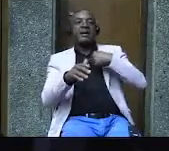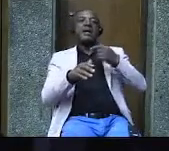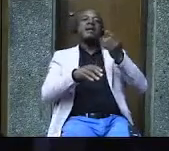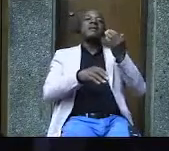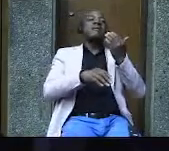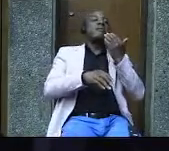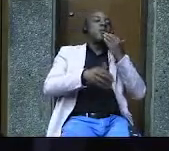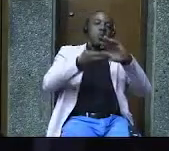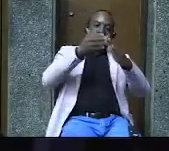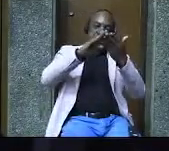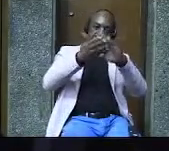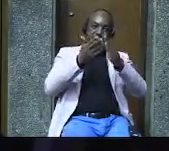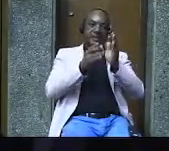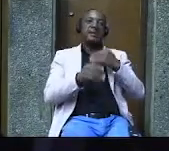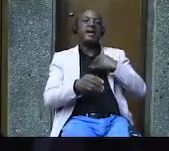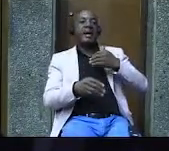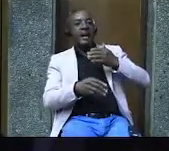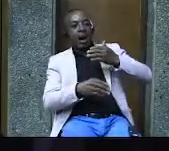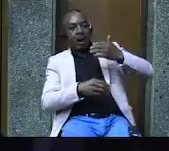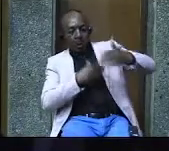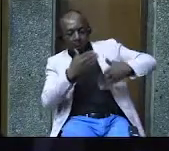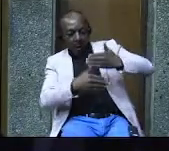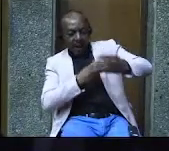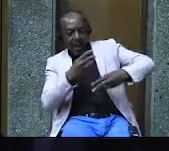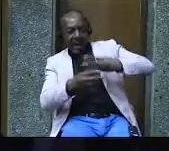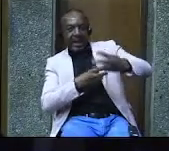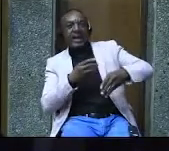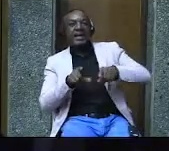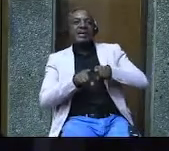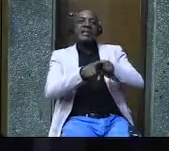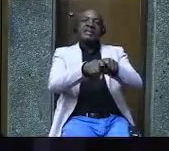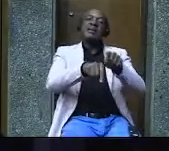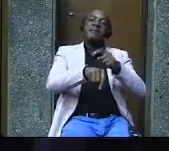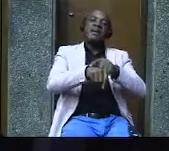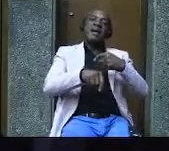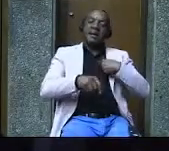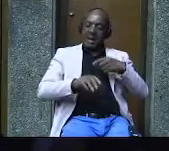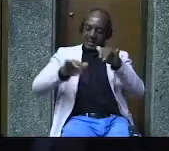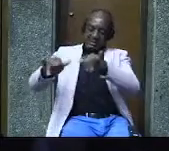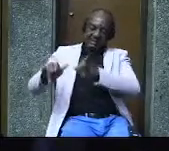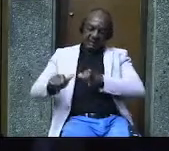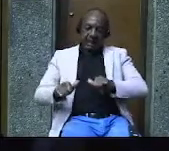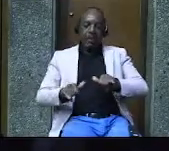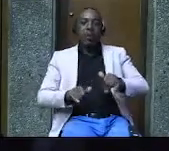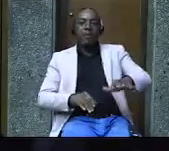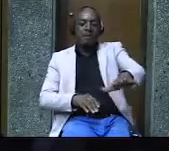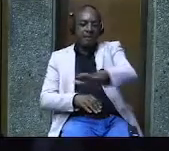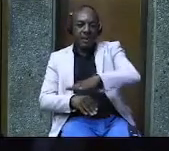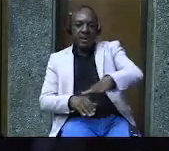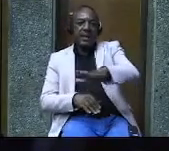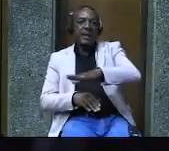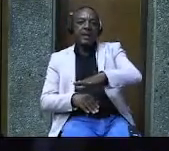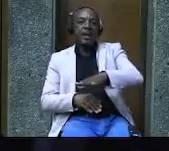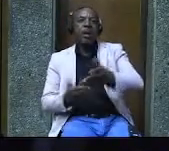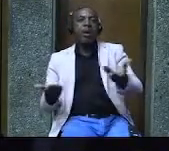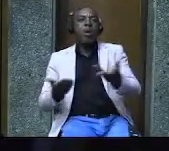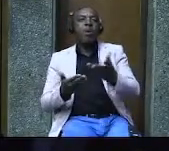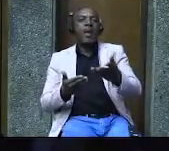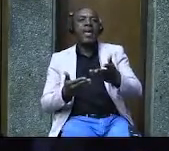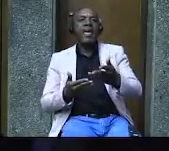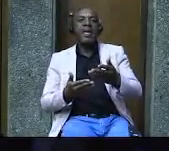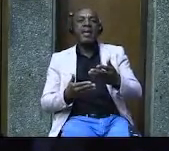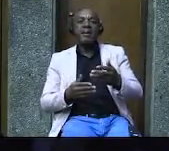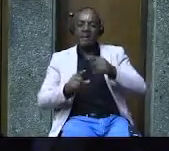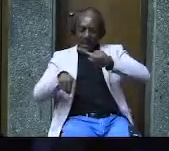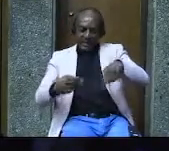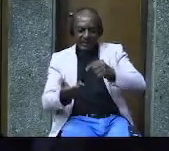communities at the same time re occupy the open spaces tse sa cleaning mo ho tholwang batho ba bulaweng